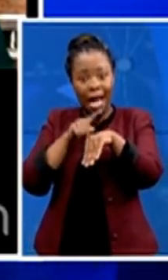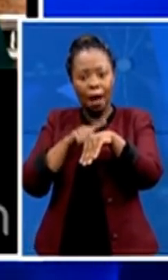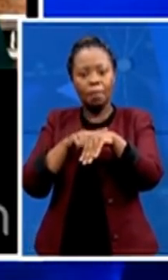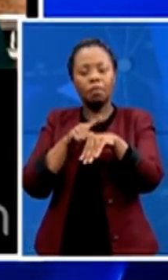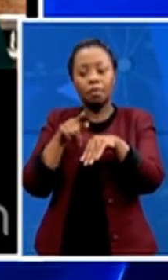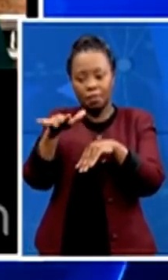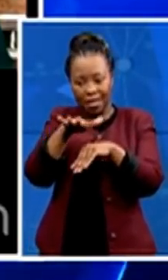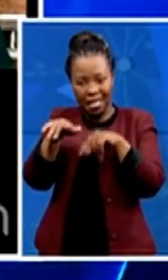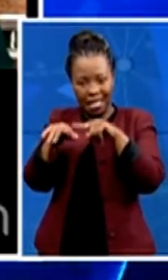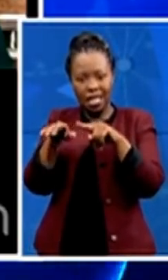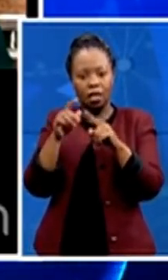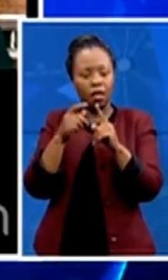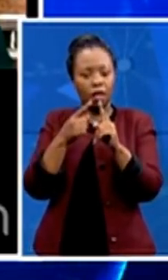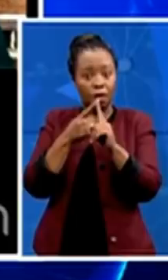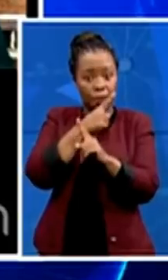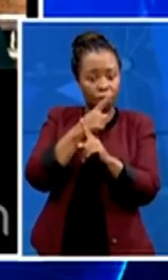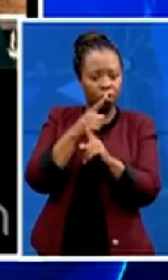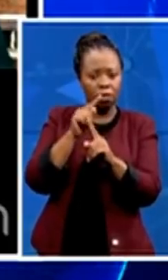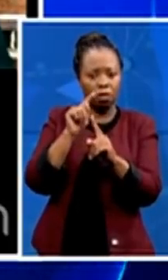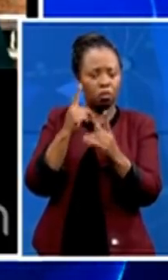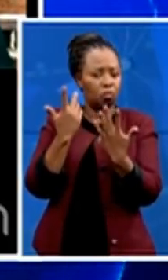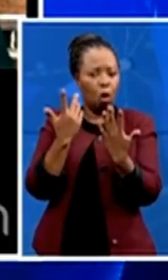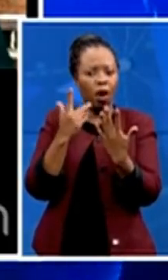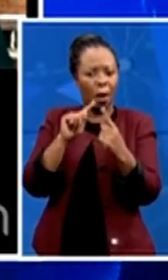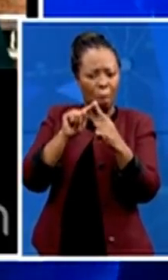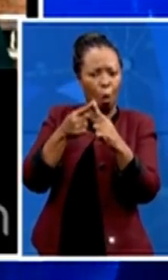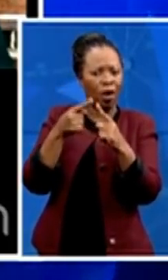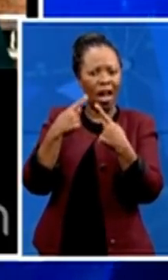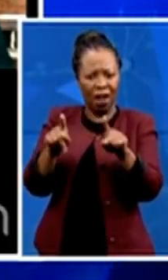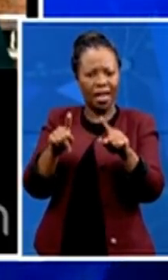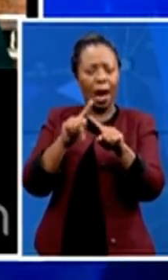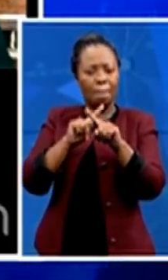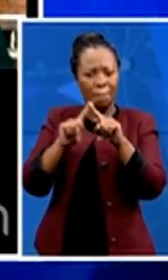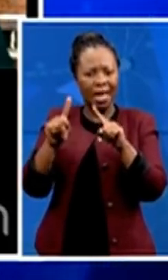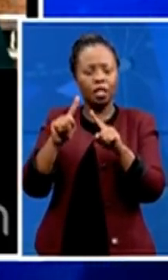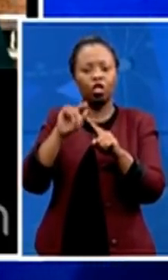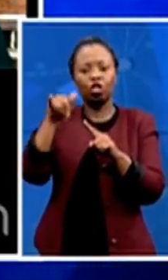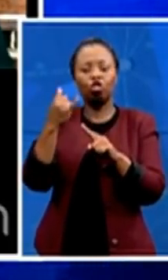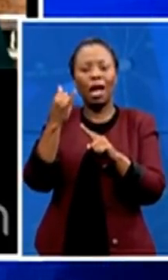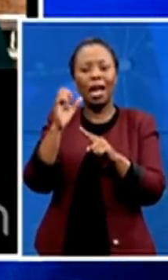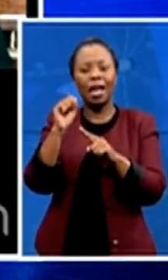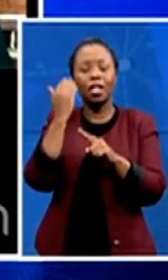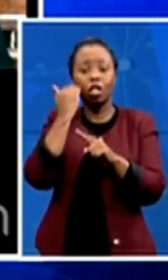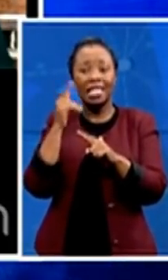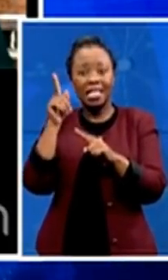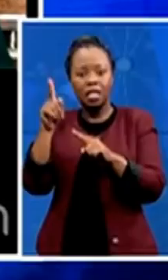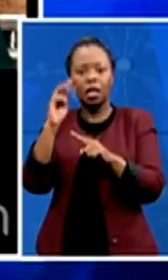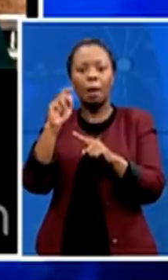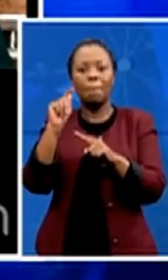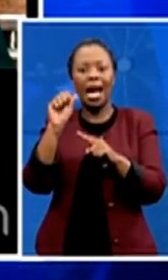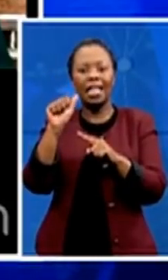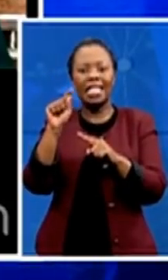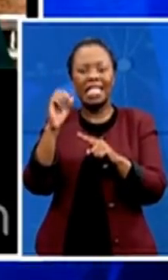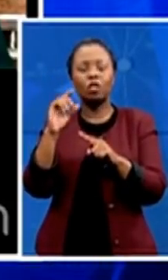point we're making. We accept, Justice Majid, without any qualification, that order number 3 of this